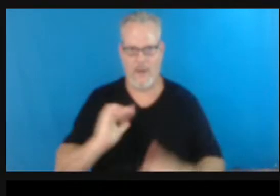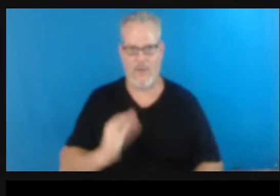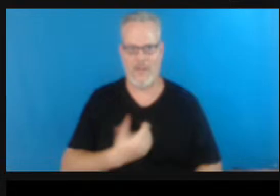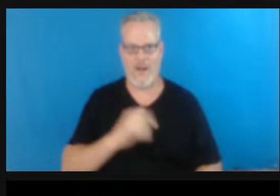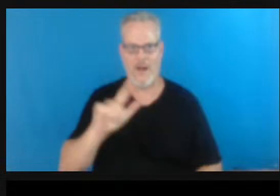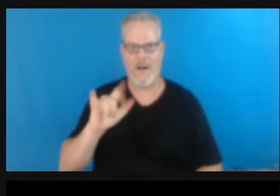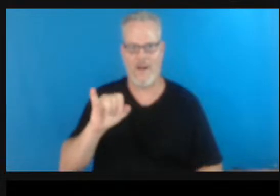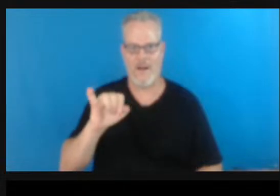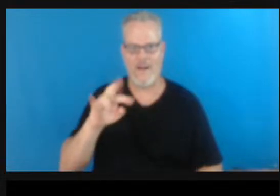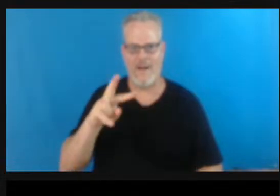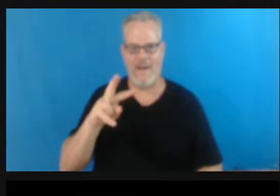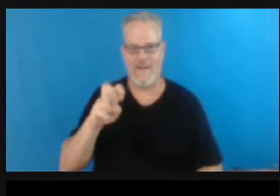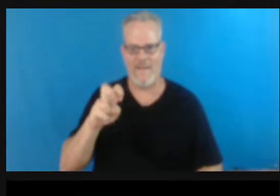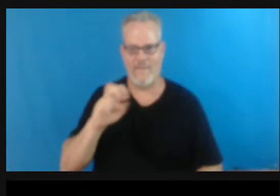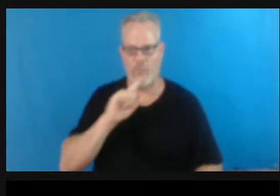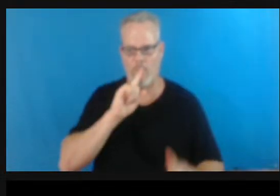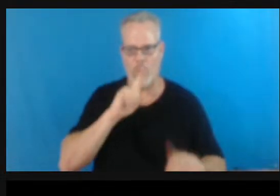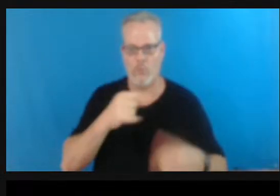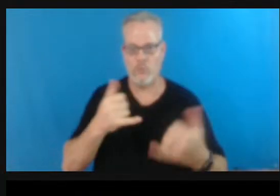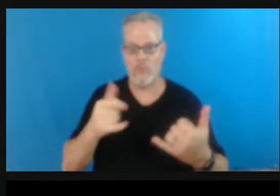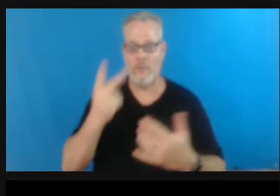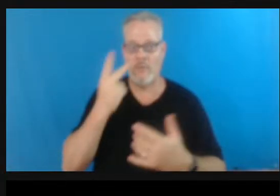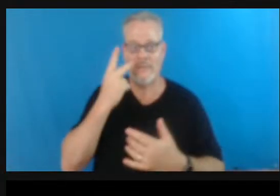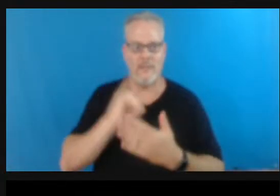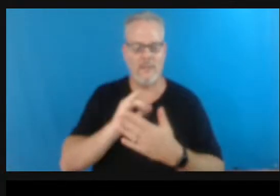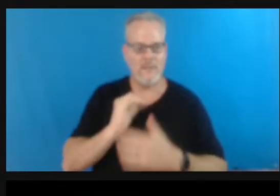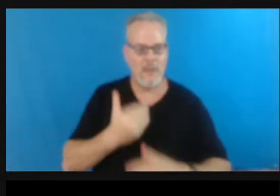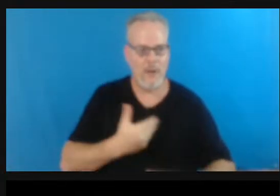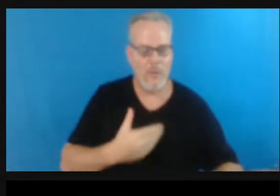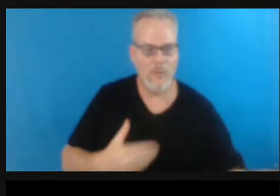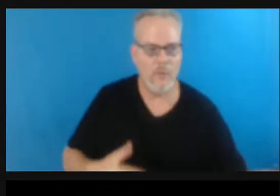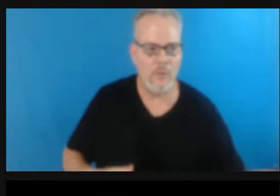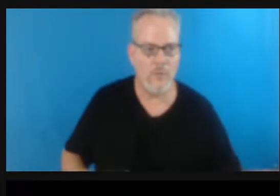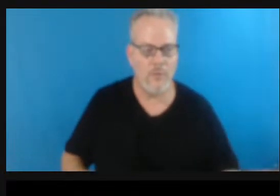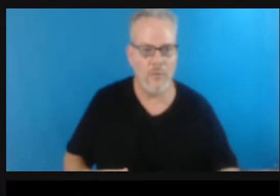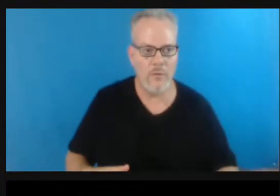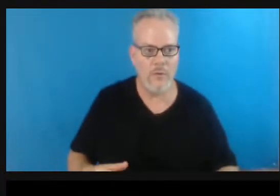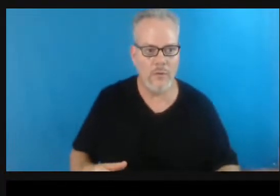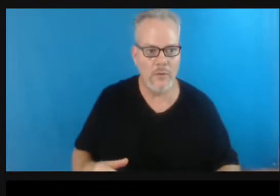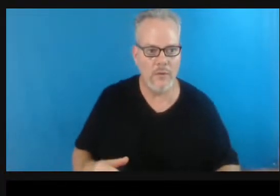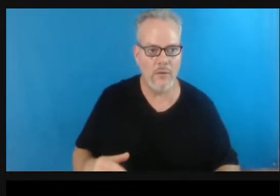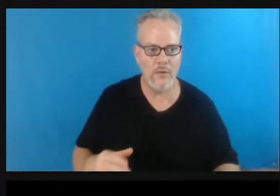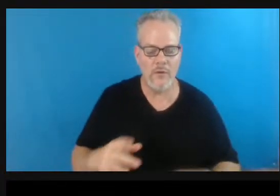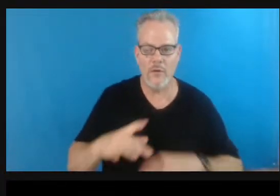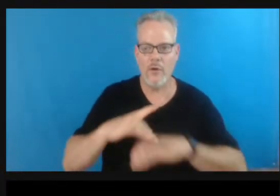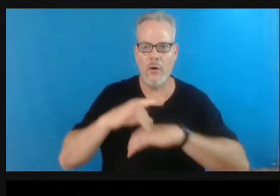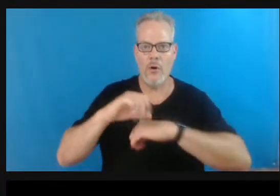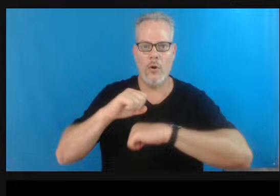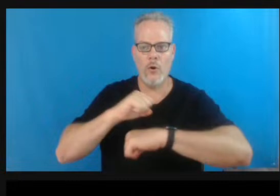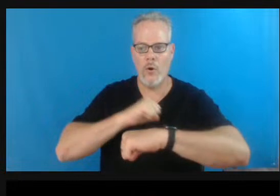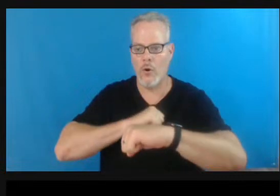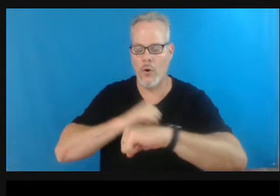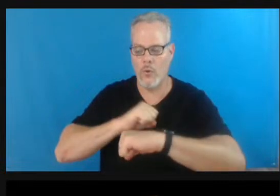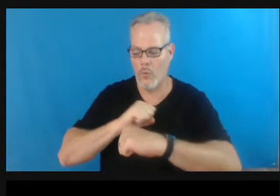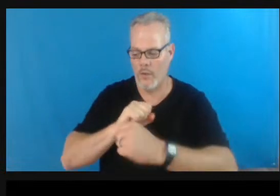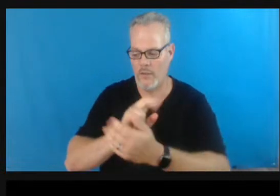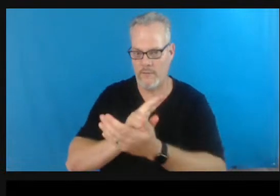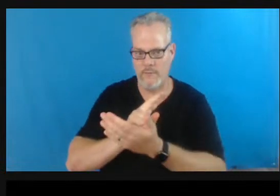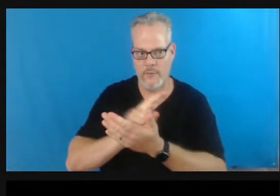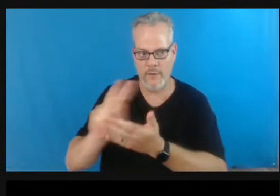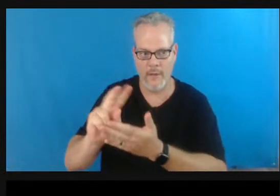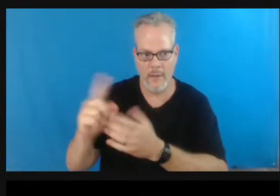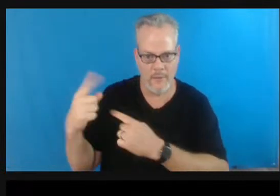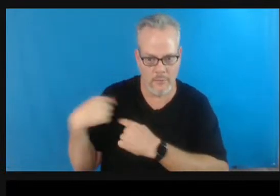So looking at our earthquakes, here is the map from the USGS for the last week of earthquakes. These